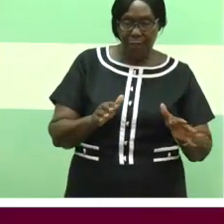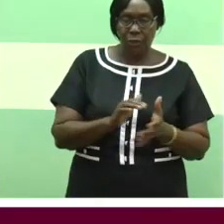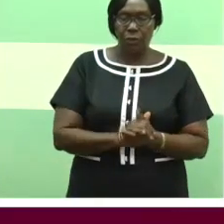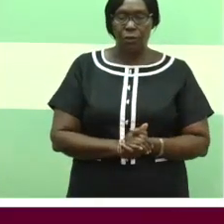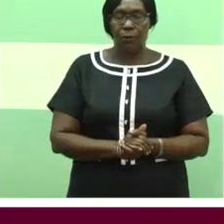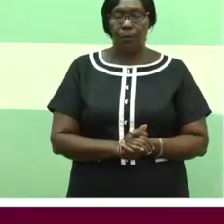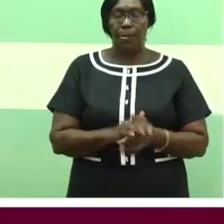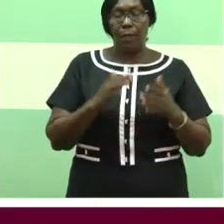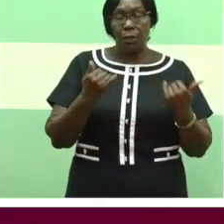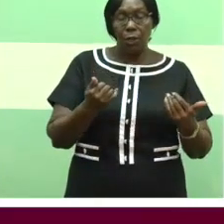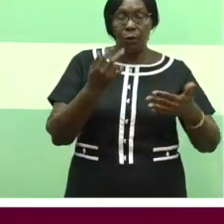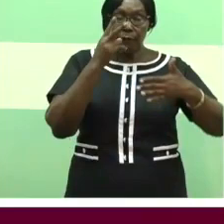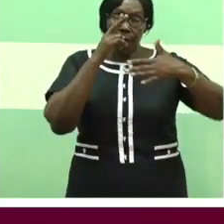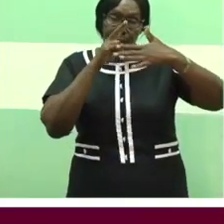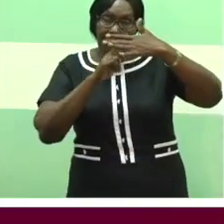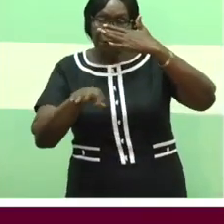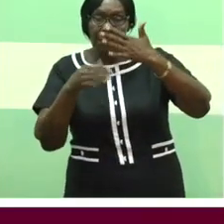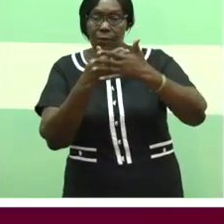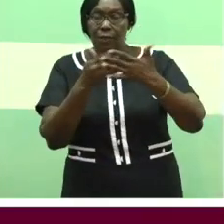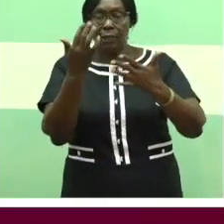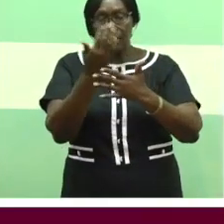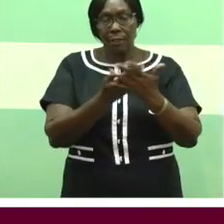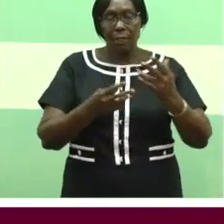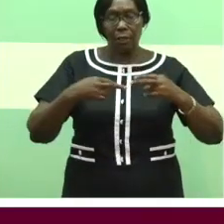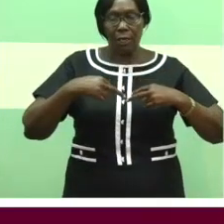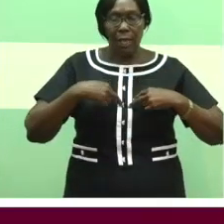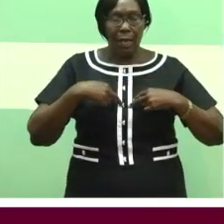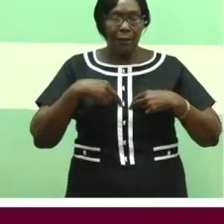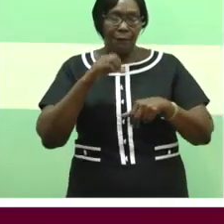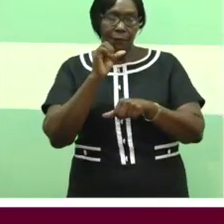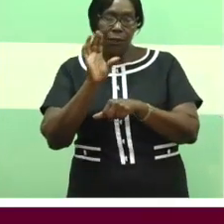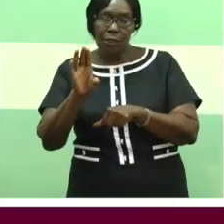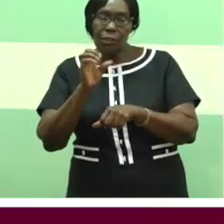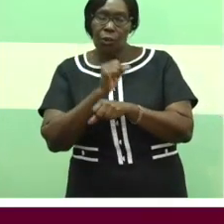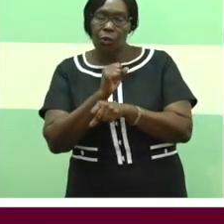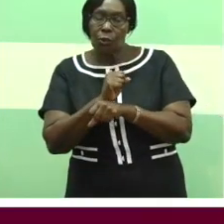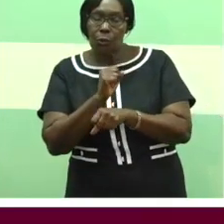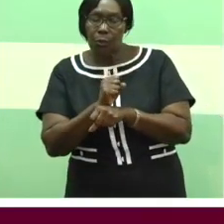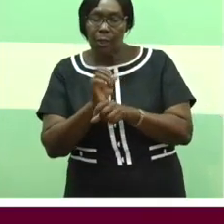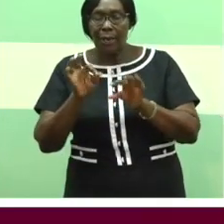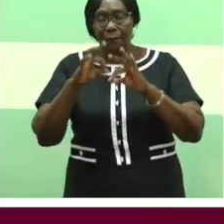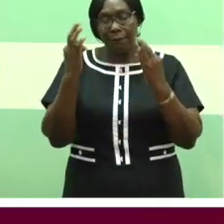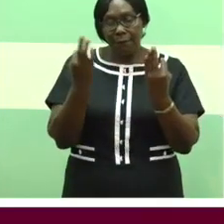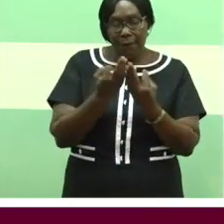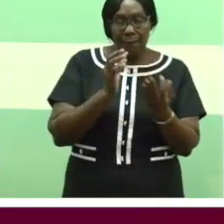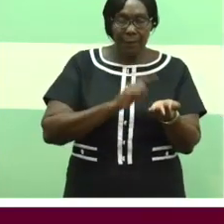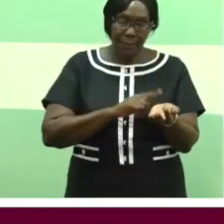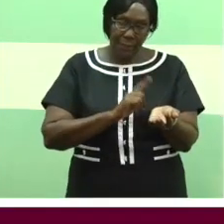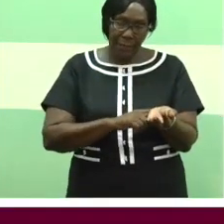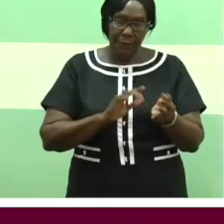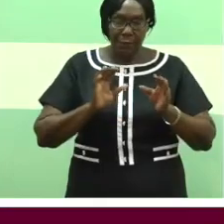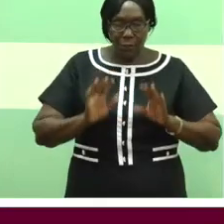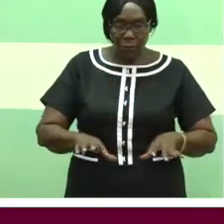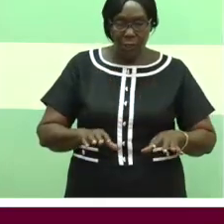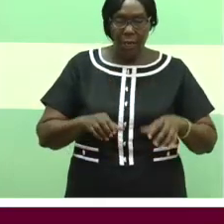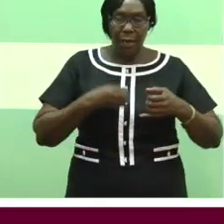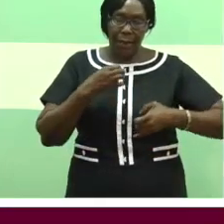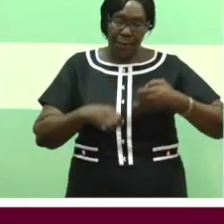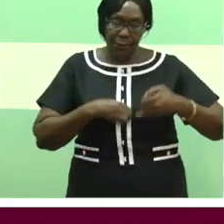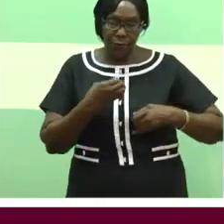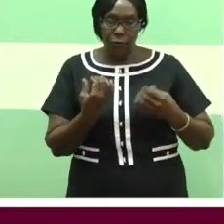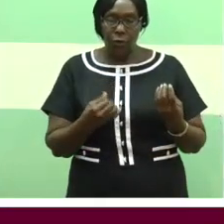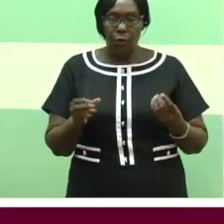visual schedules, we can also have chores, and you can also have family time and other things that the child enjoys